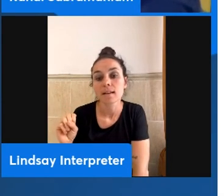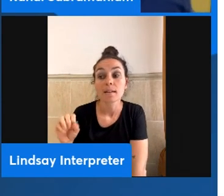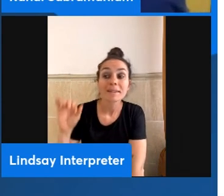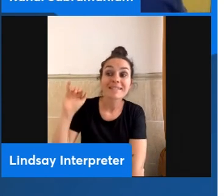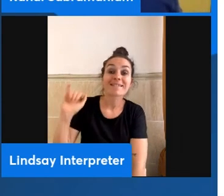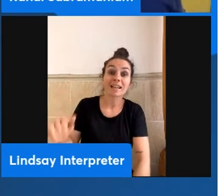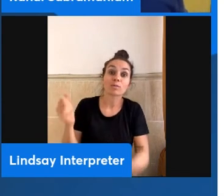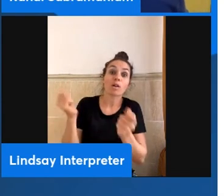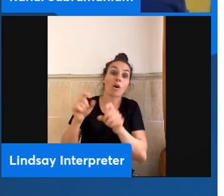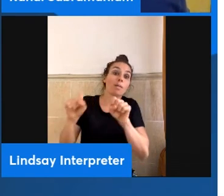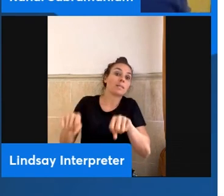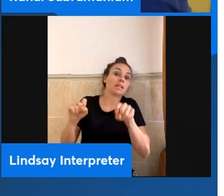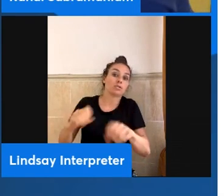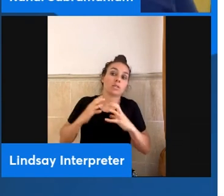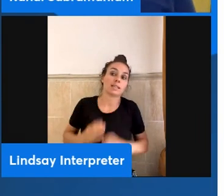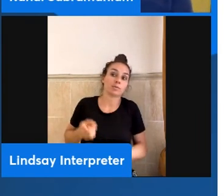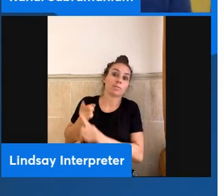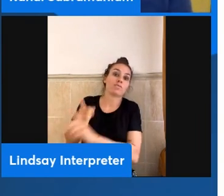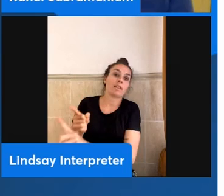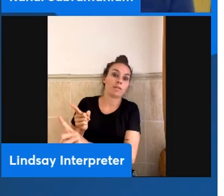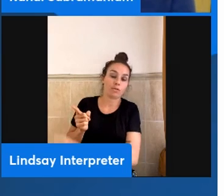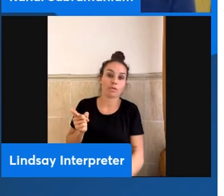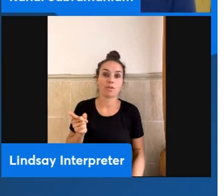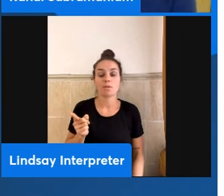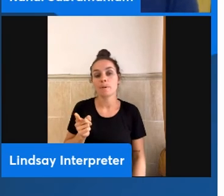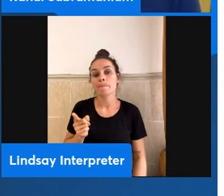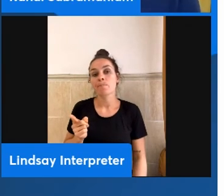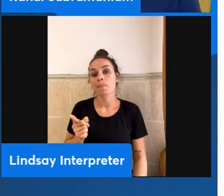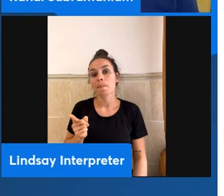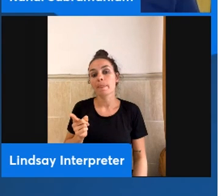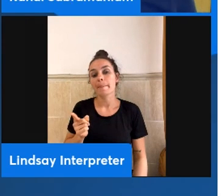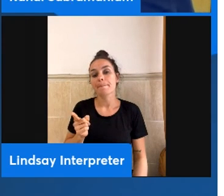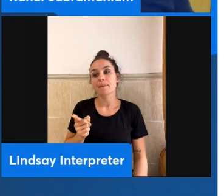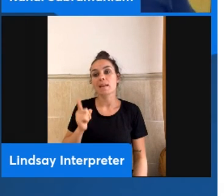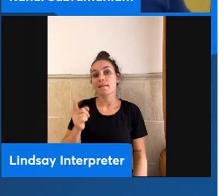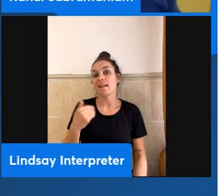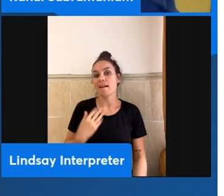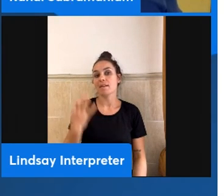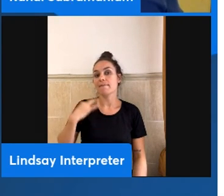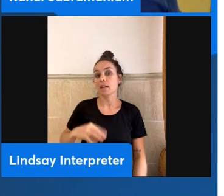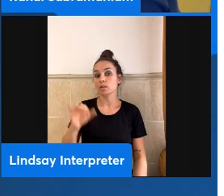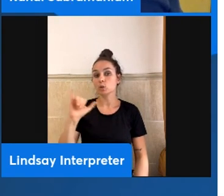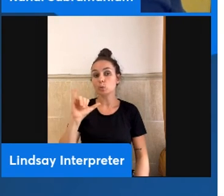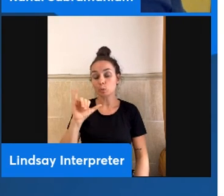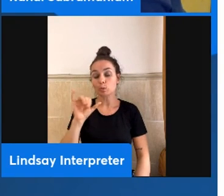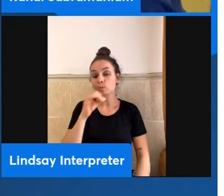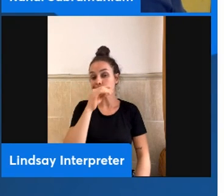potential customers are. And they have the advantage also of the fact that